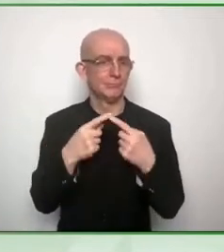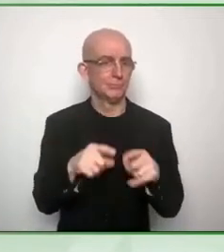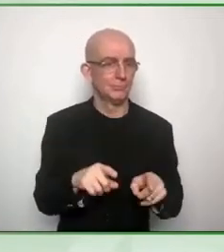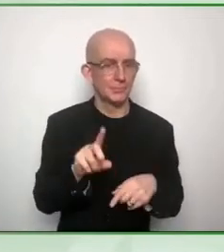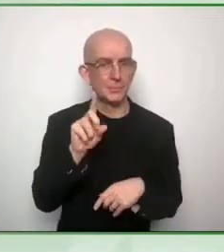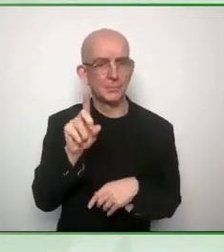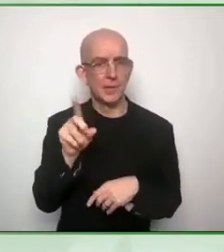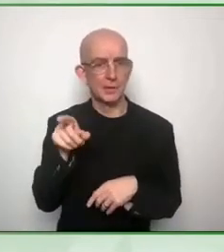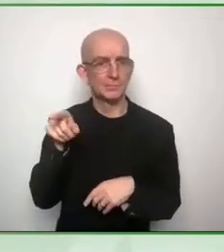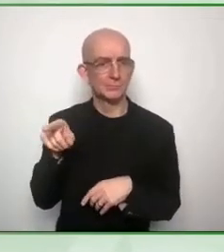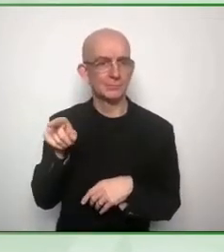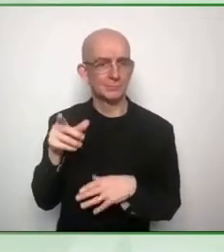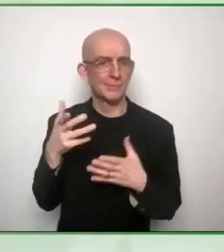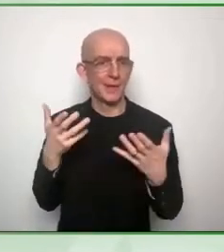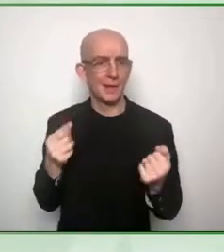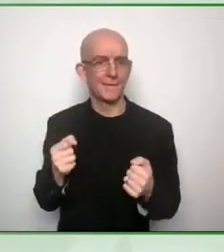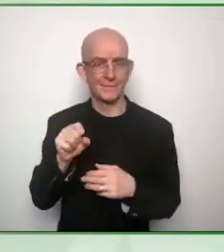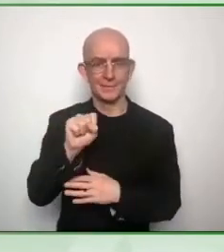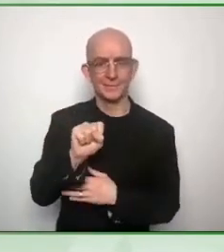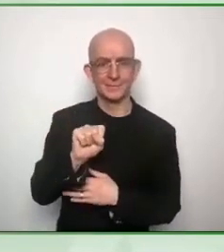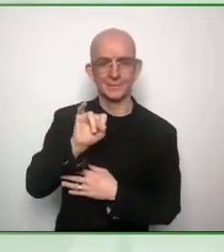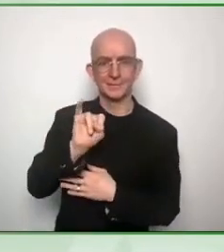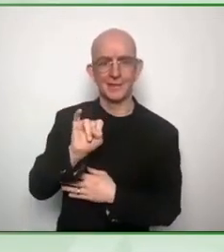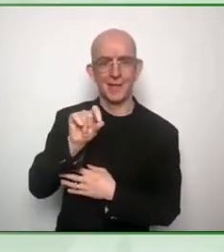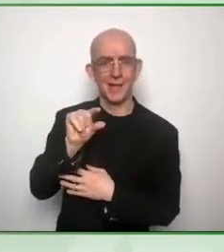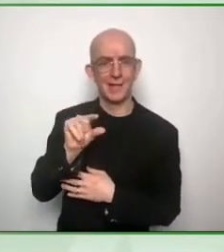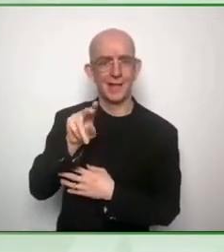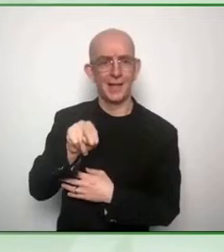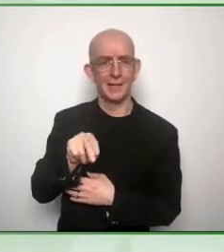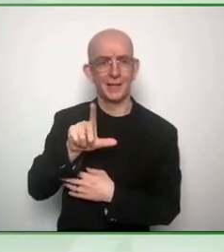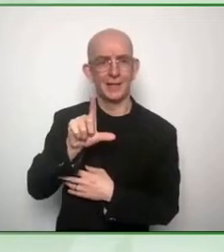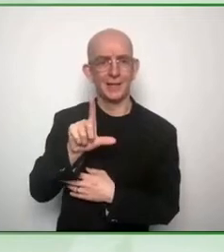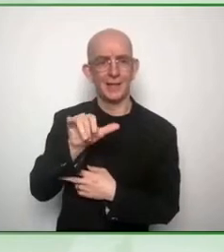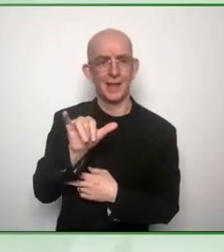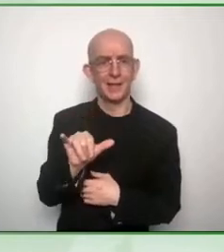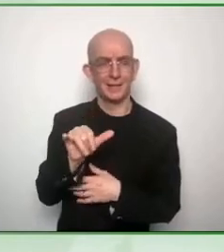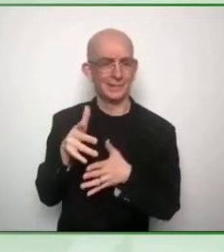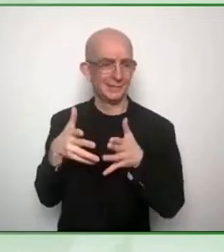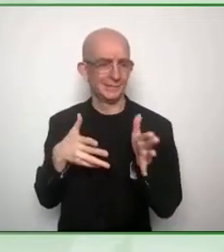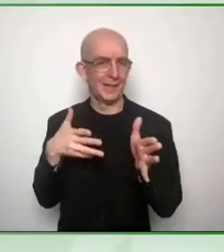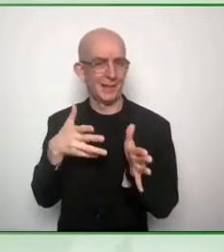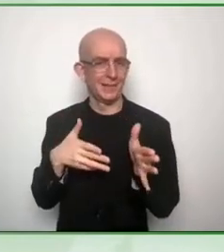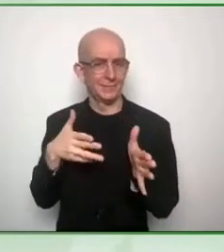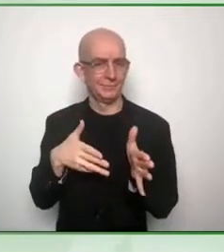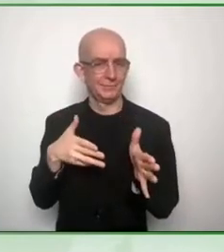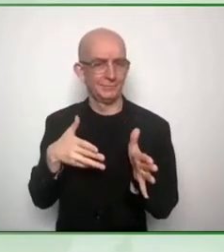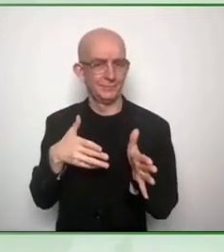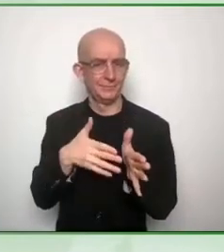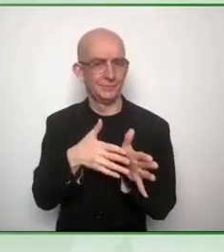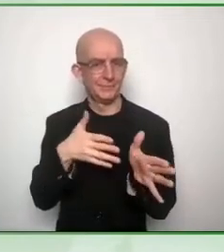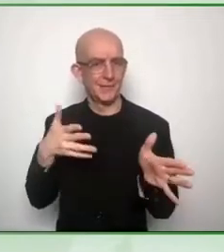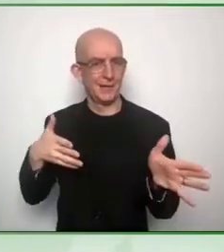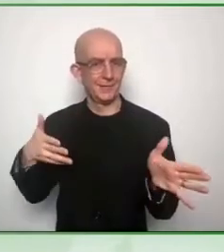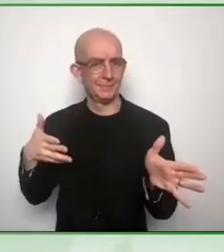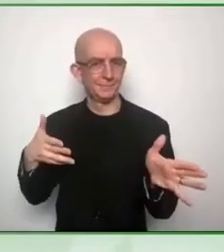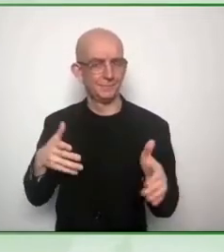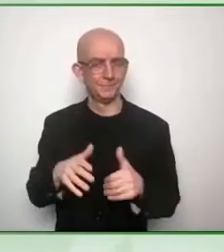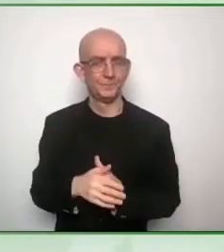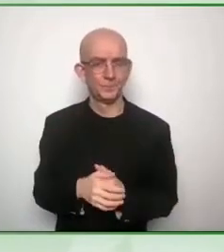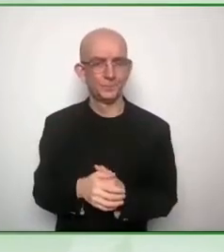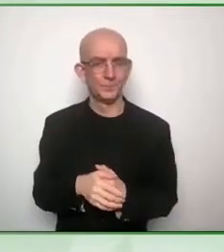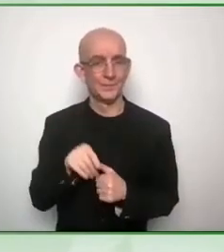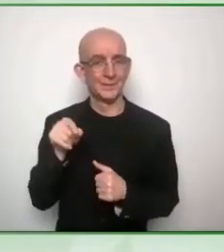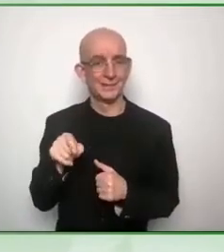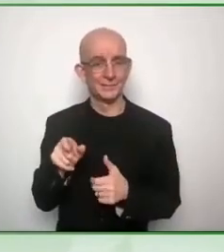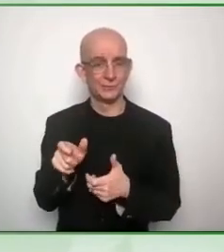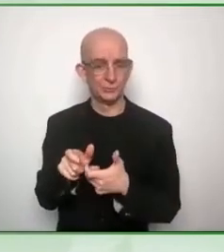in Austria. I think there's a company called SignTime that does something similar, but not quite the same. So I would love to collaborate with both these